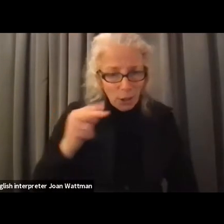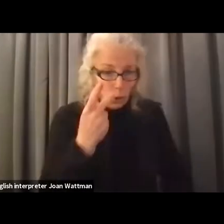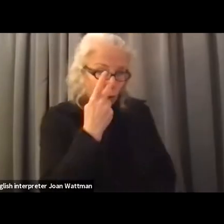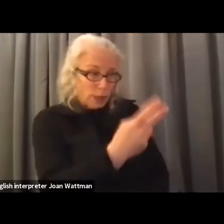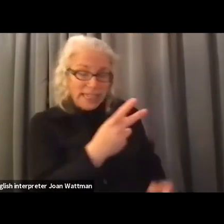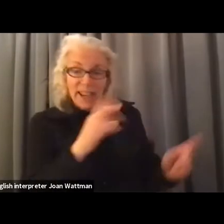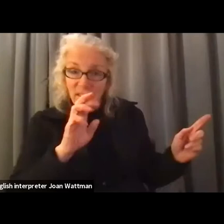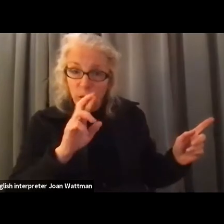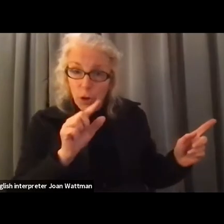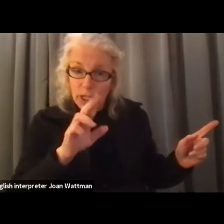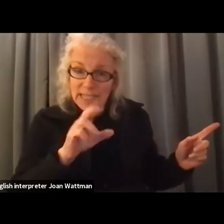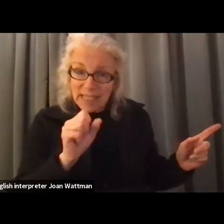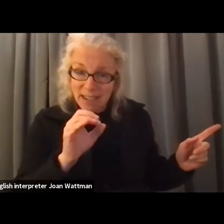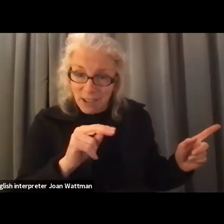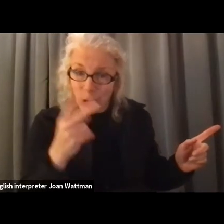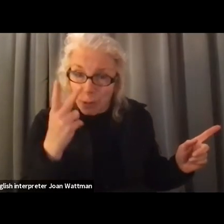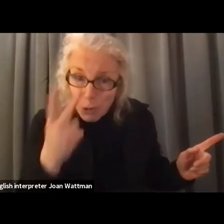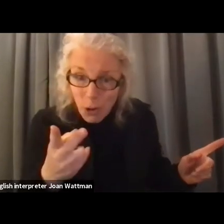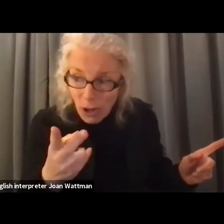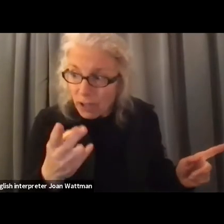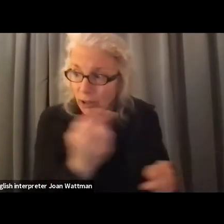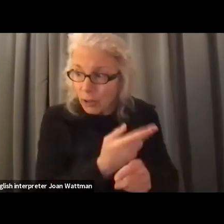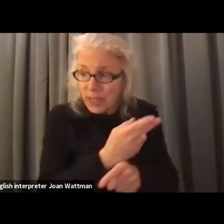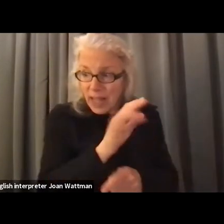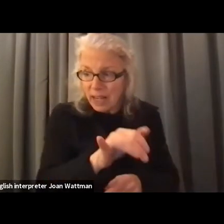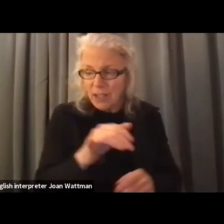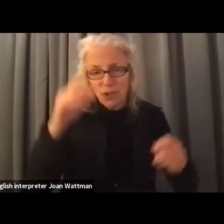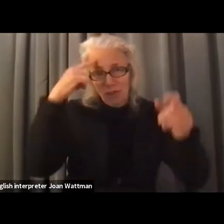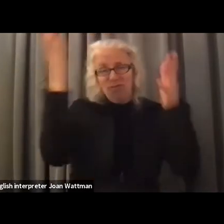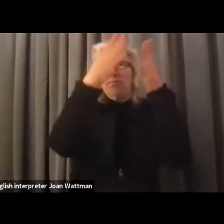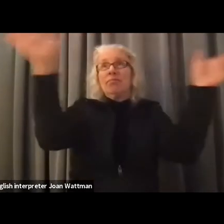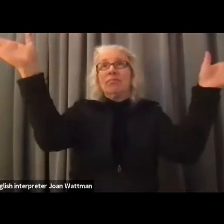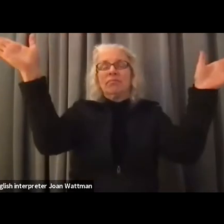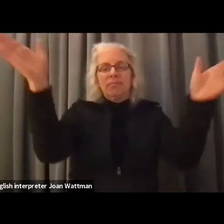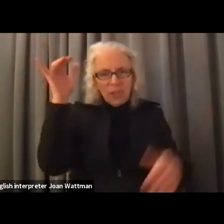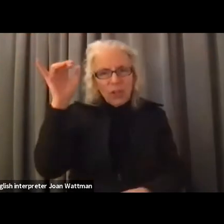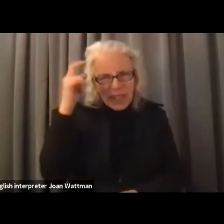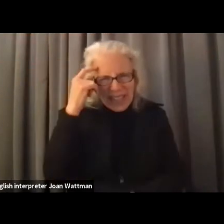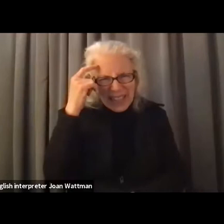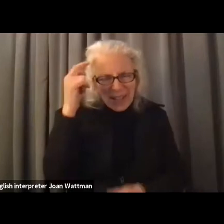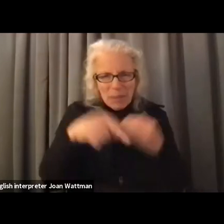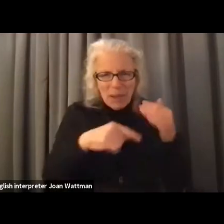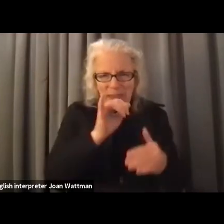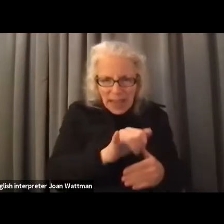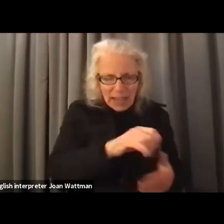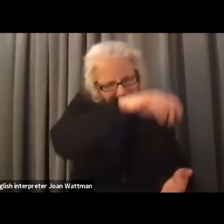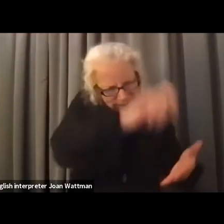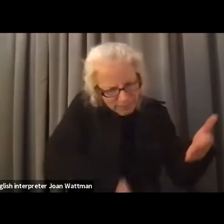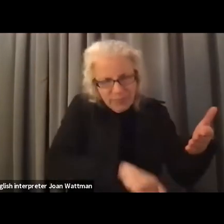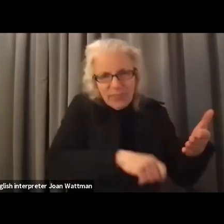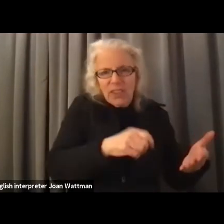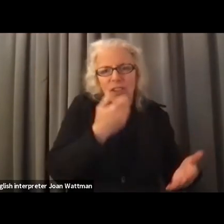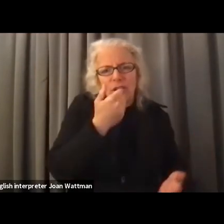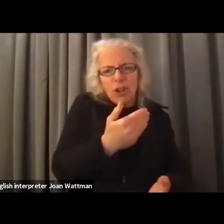large frame for understanding state violence is critical to mapping a liberatory agenda going